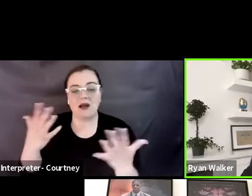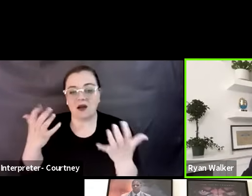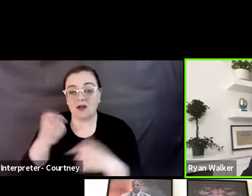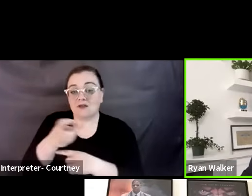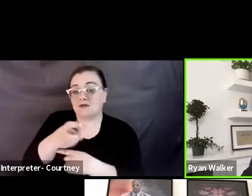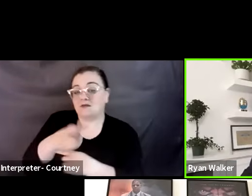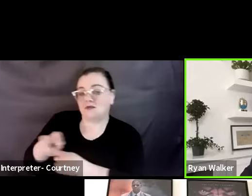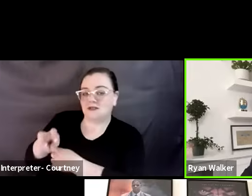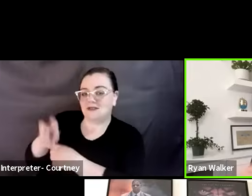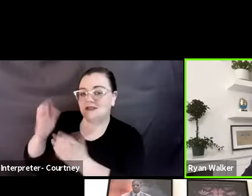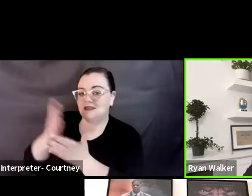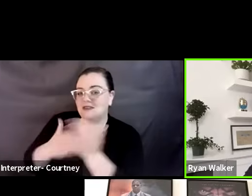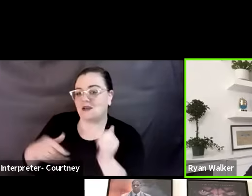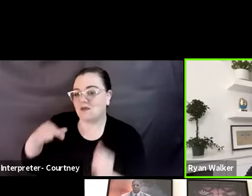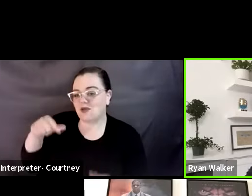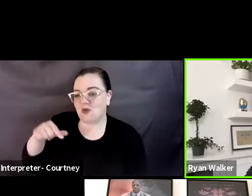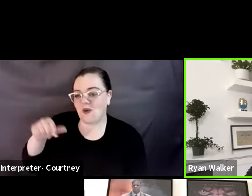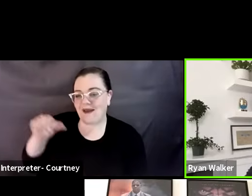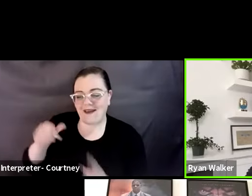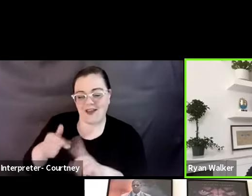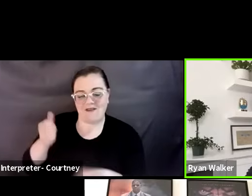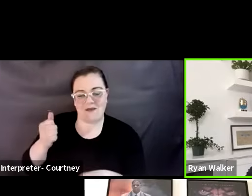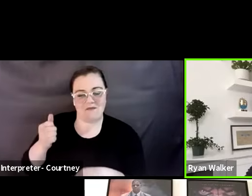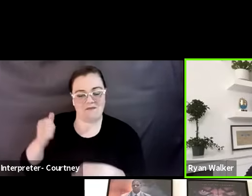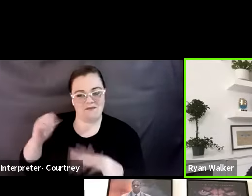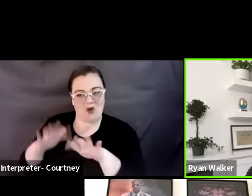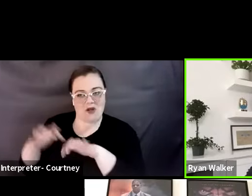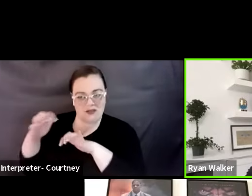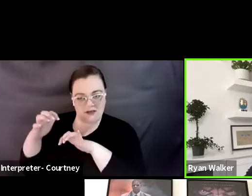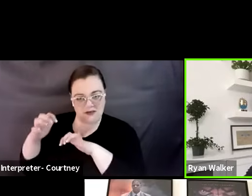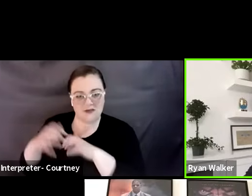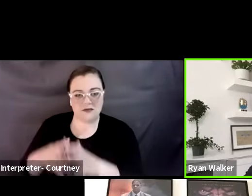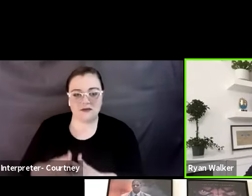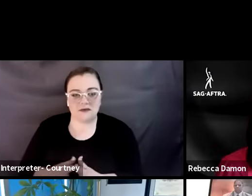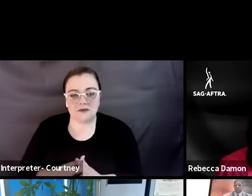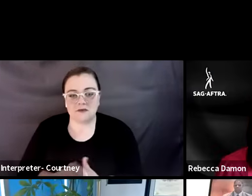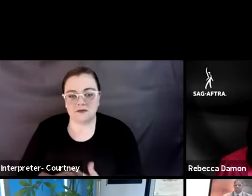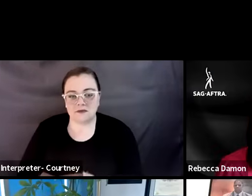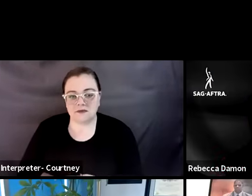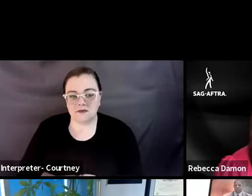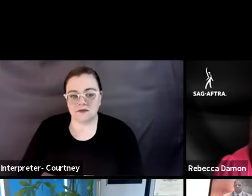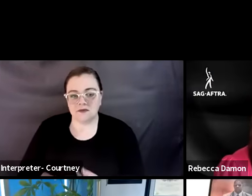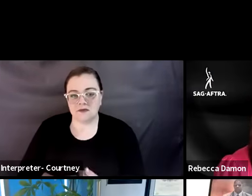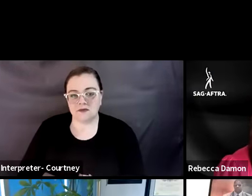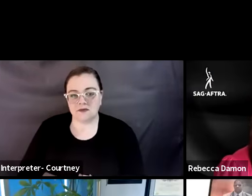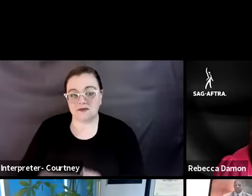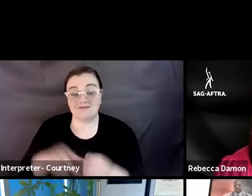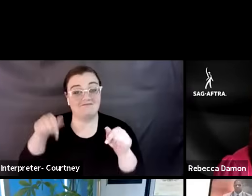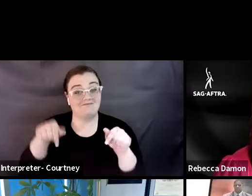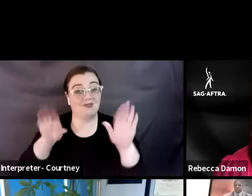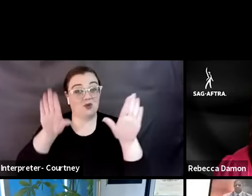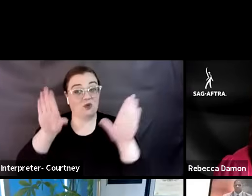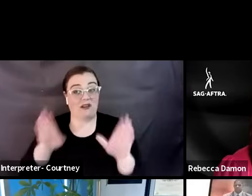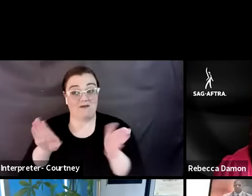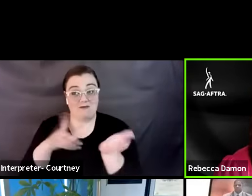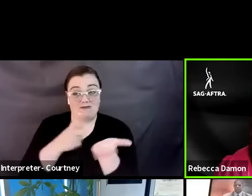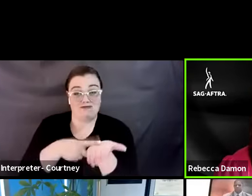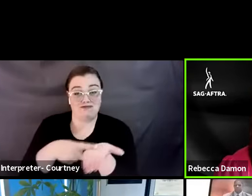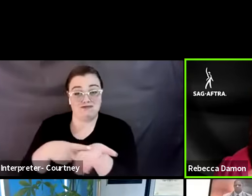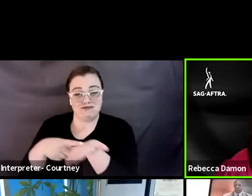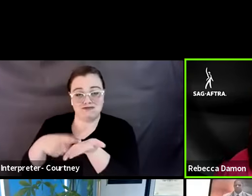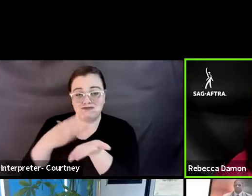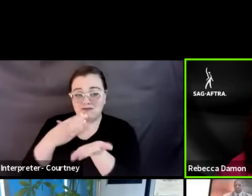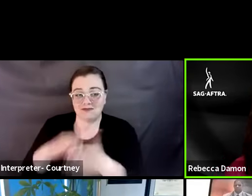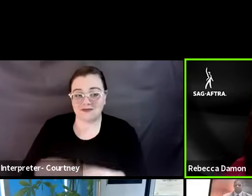to some of those questions that are coming from the audience in a Q&A portion of the chat here today. But this was wonderful. It sure